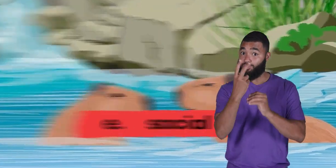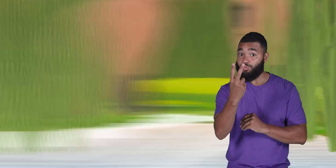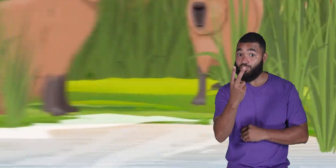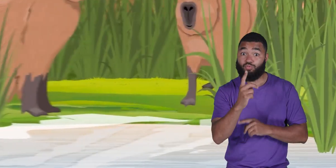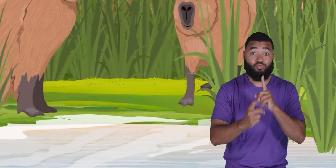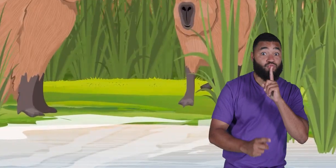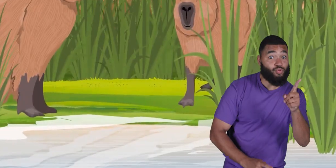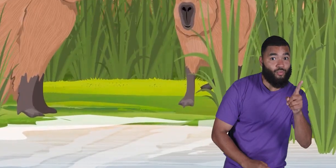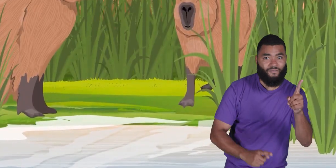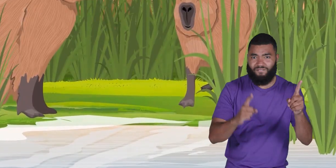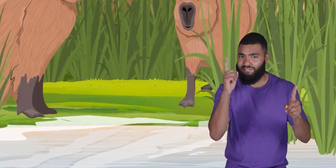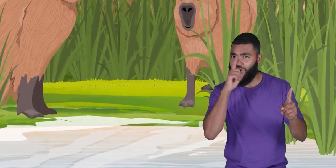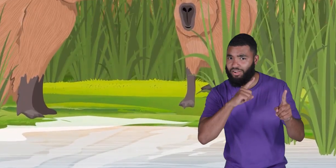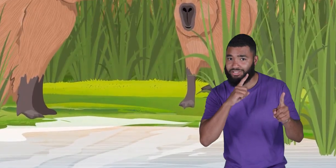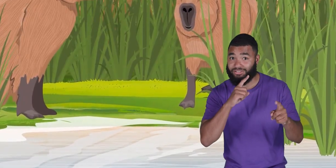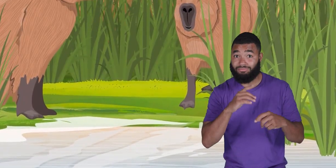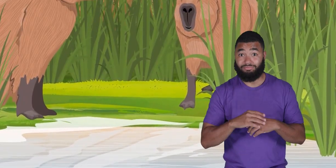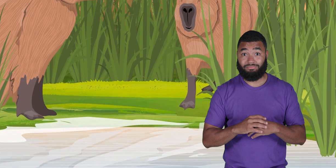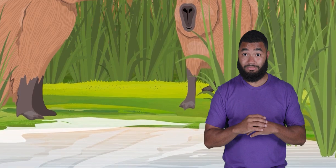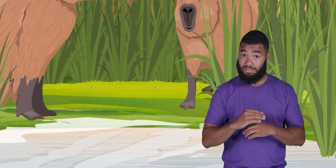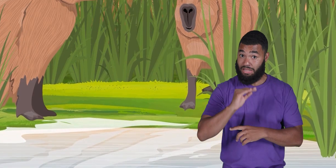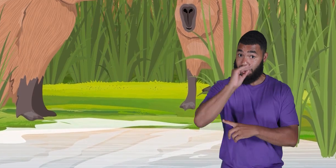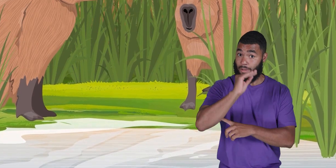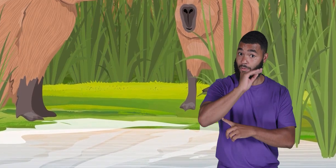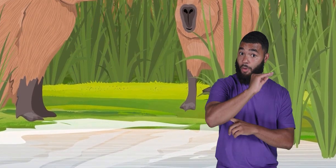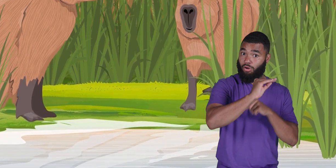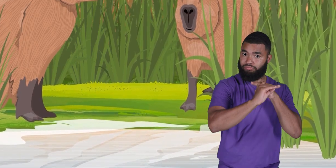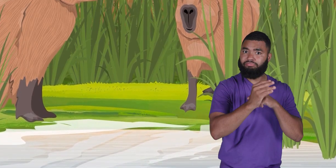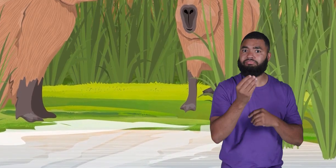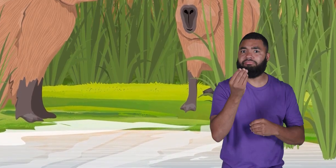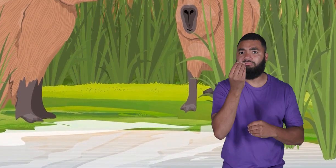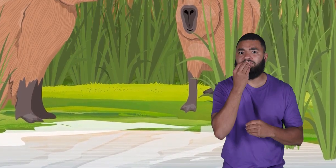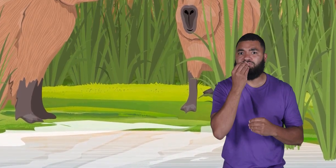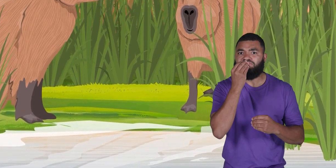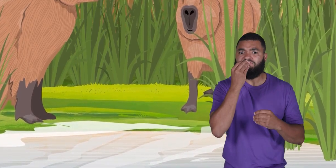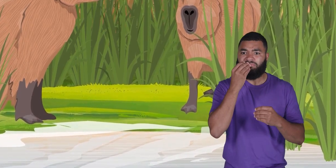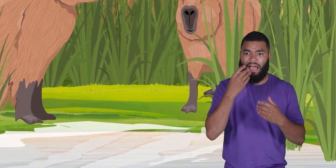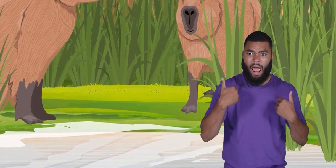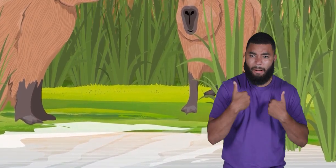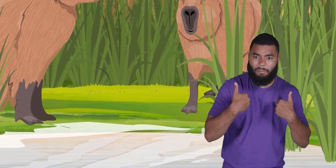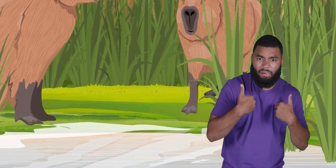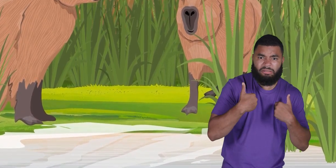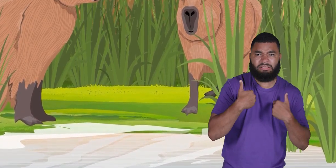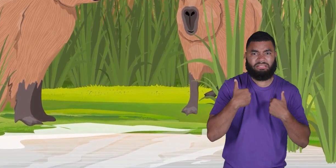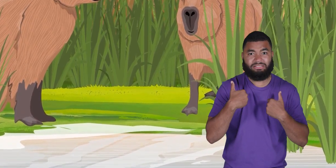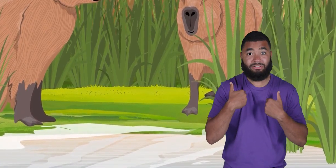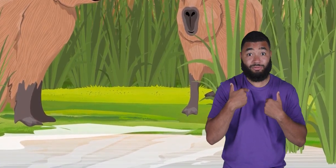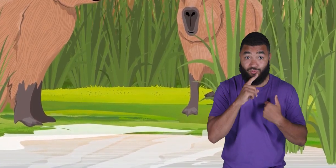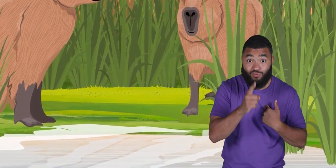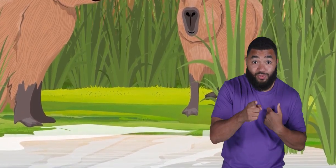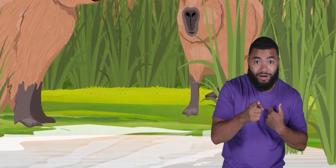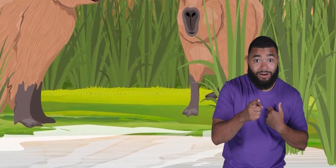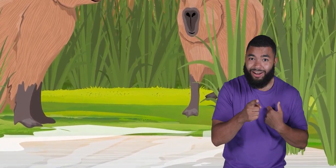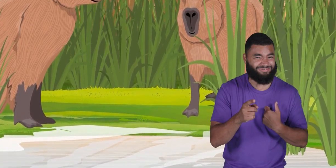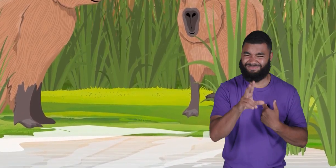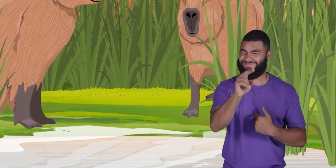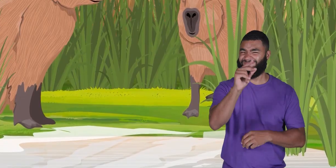question two true or false capybaras are carnivores